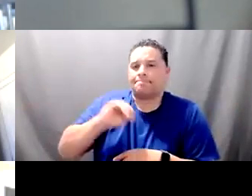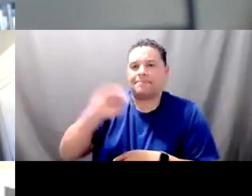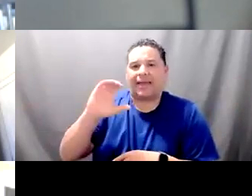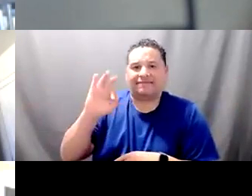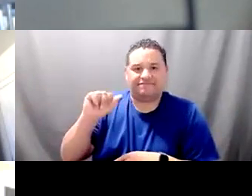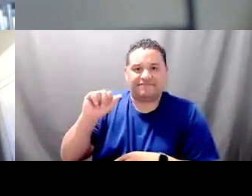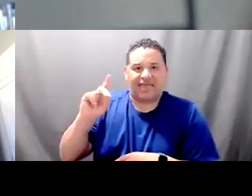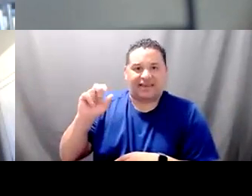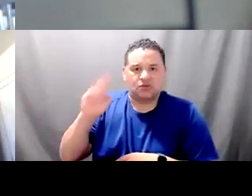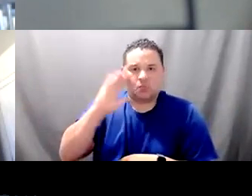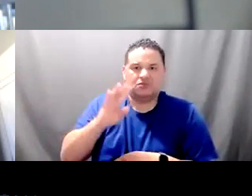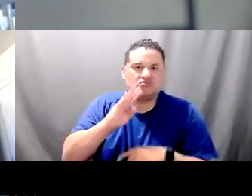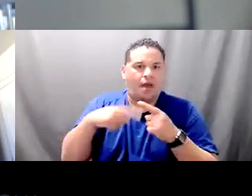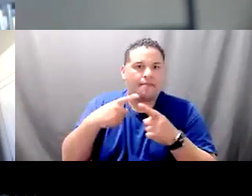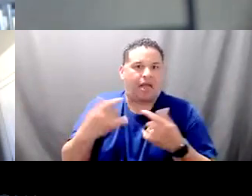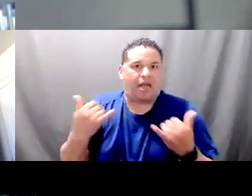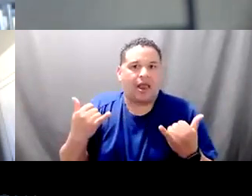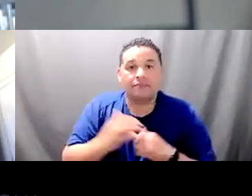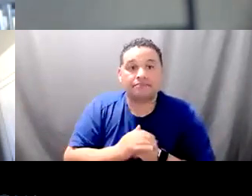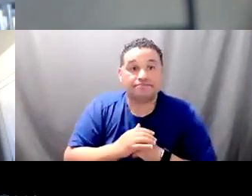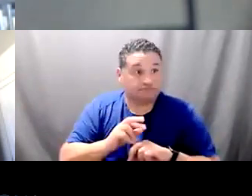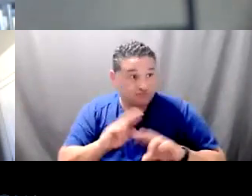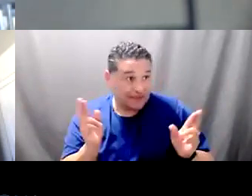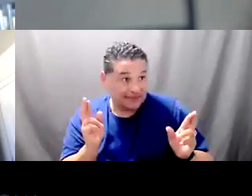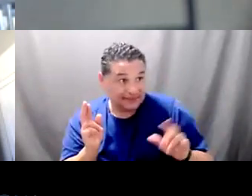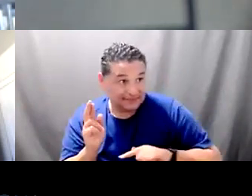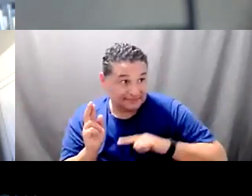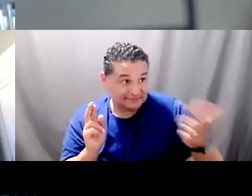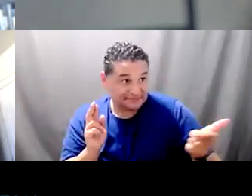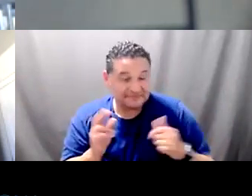about that now. Erica, are you ready?